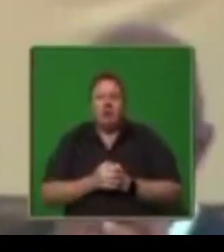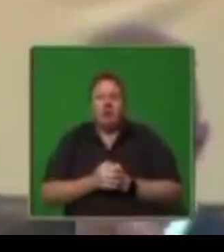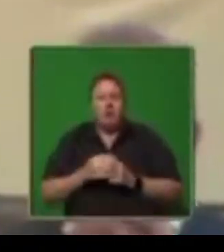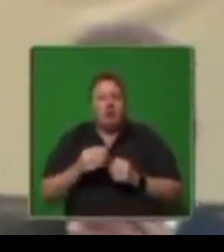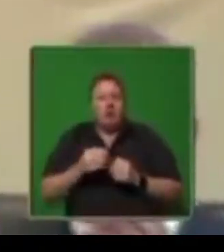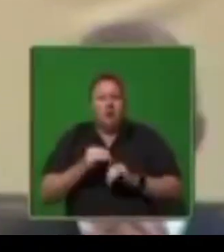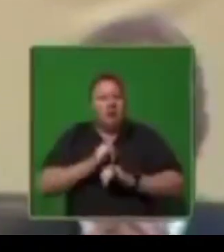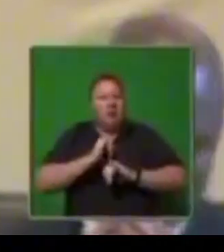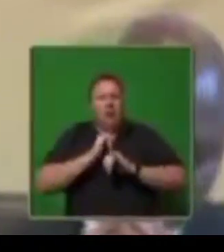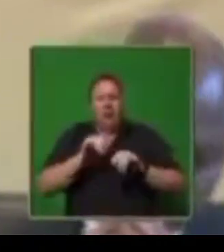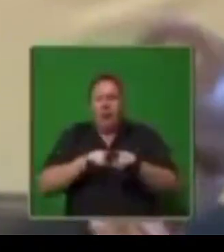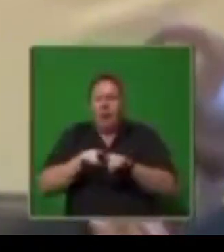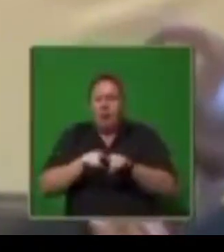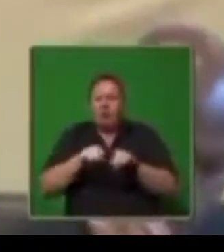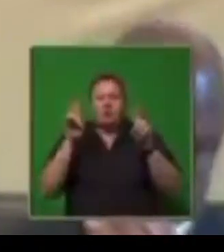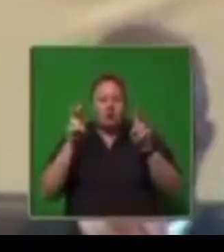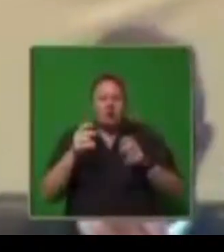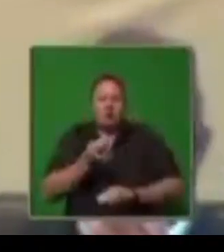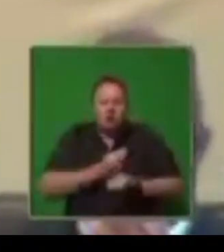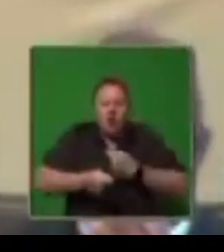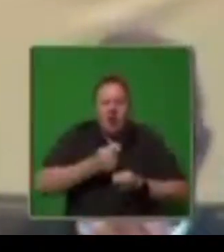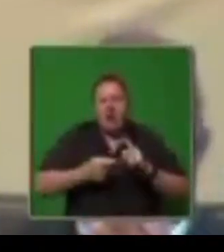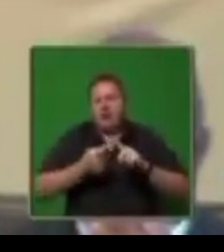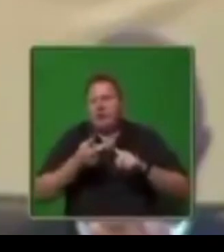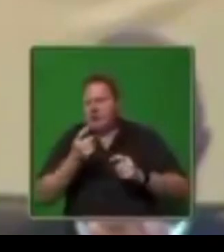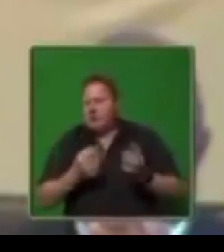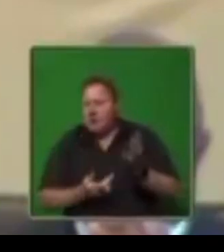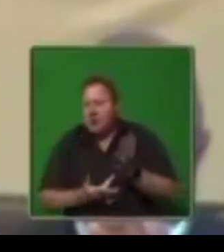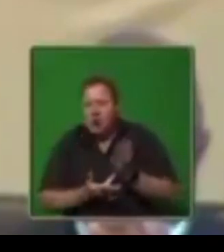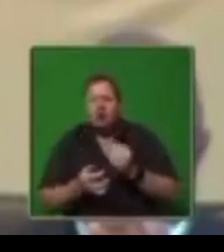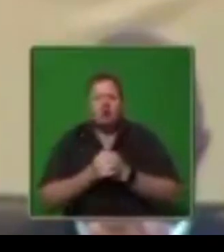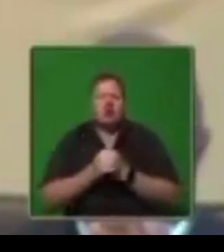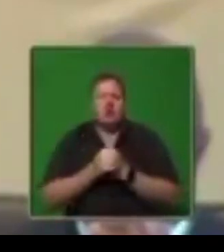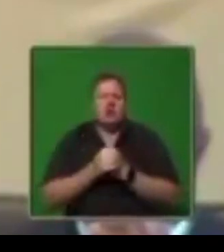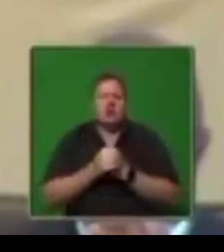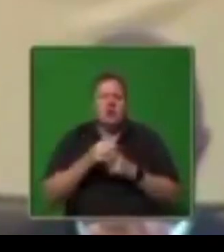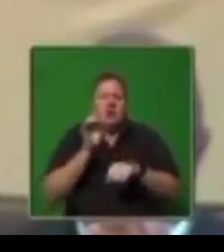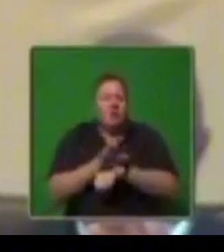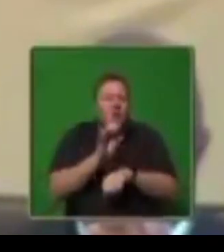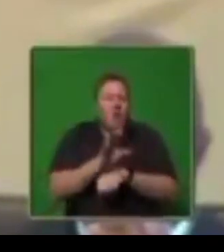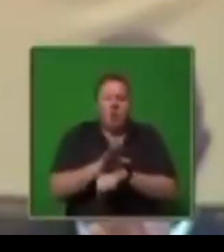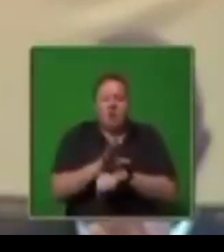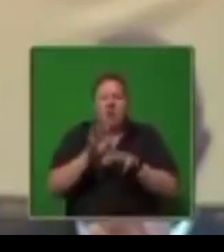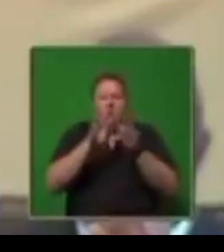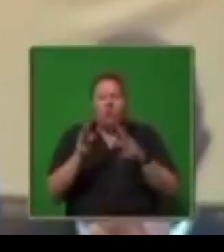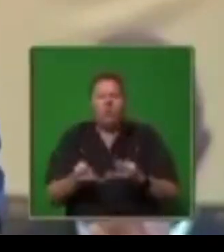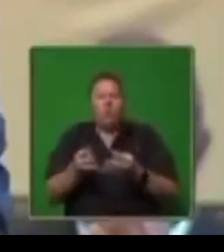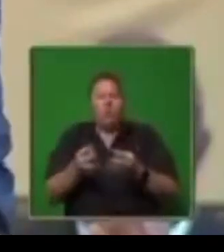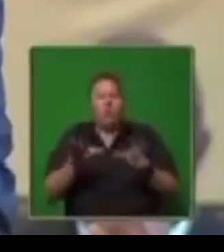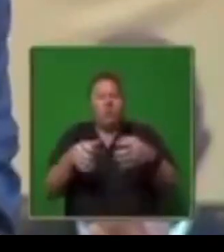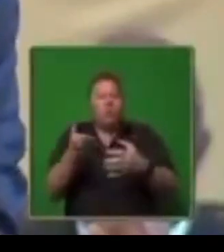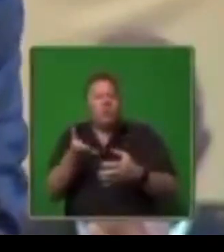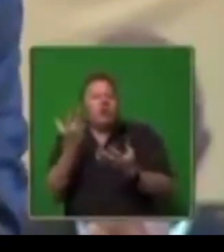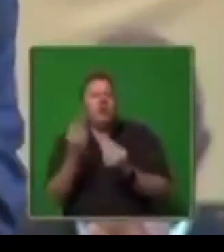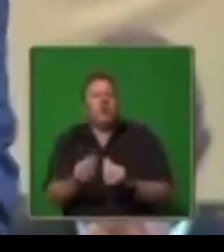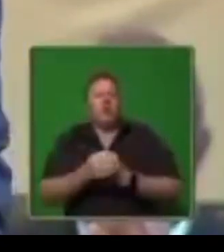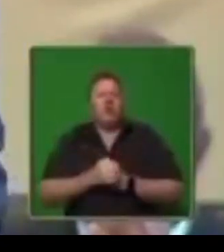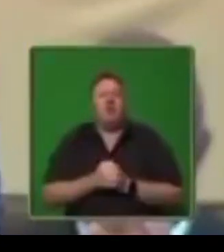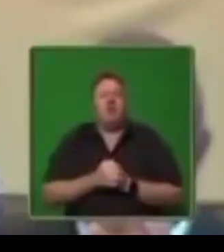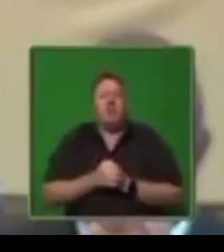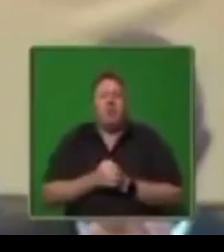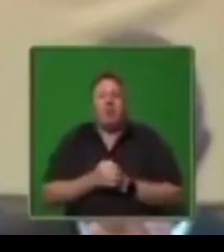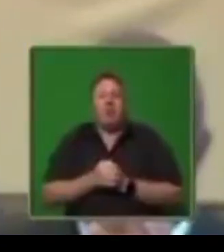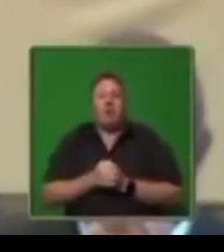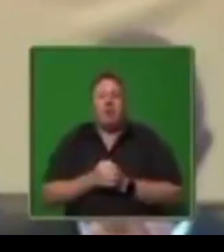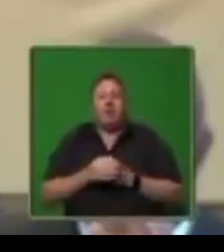competition over issues such as trade, technology, and influence in global institutions. There are